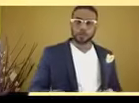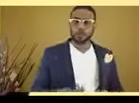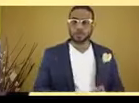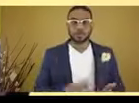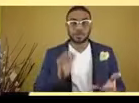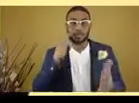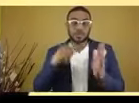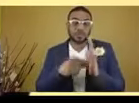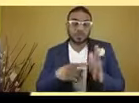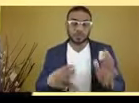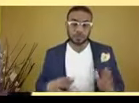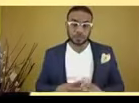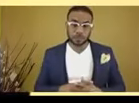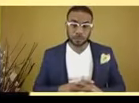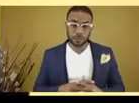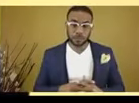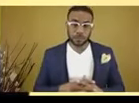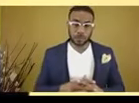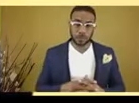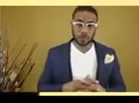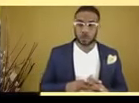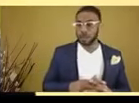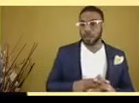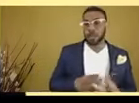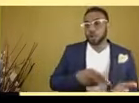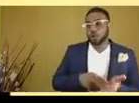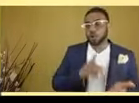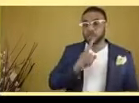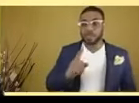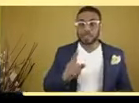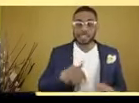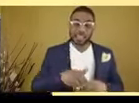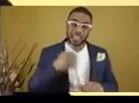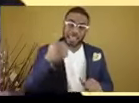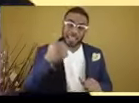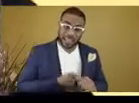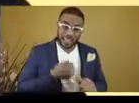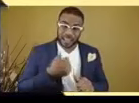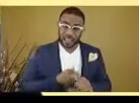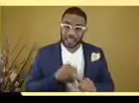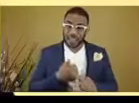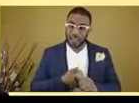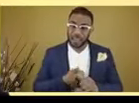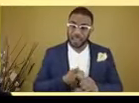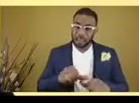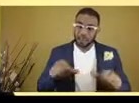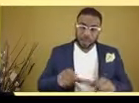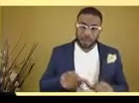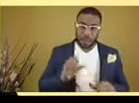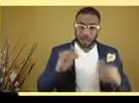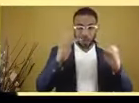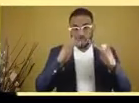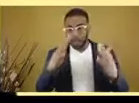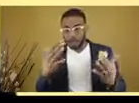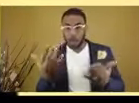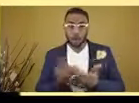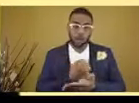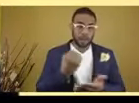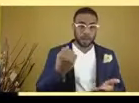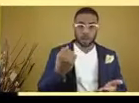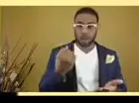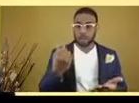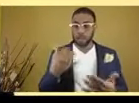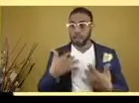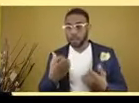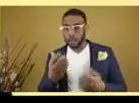example. The truth of the matter, in every area, whether it's housing, wages, health